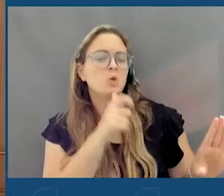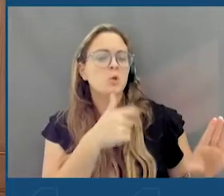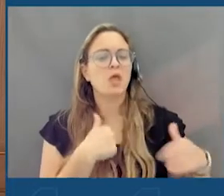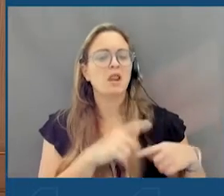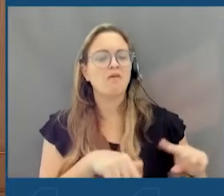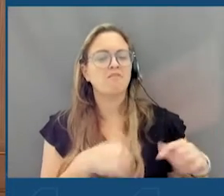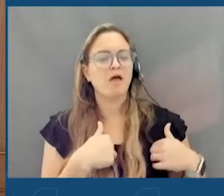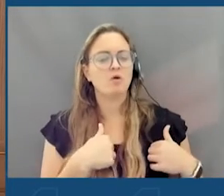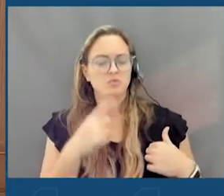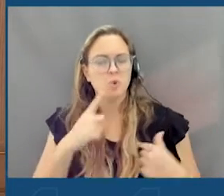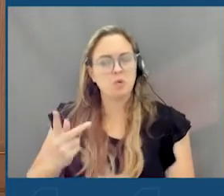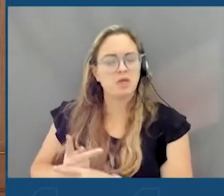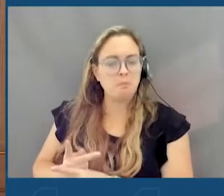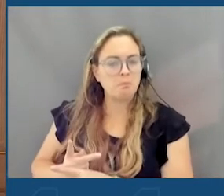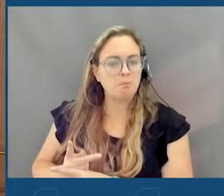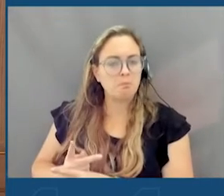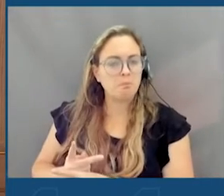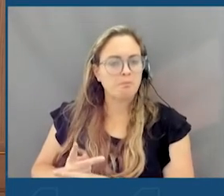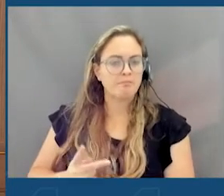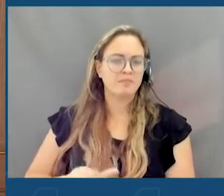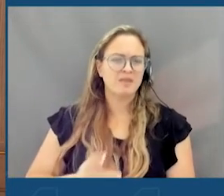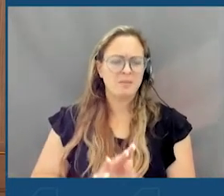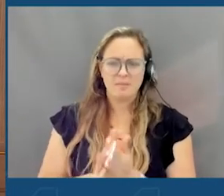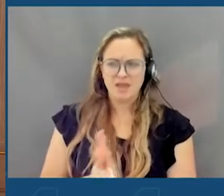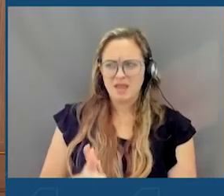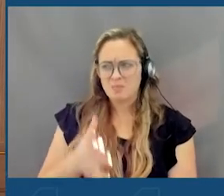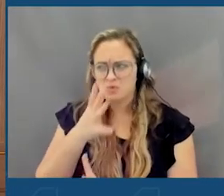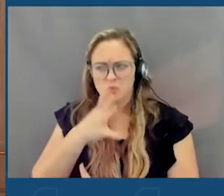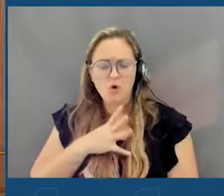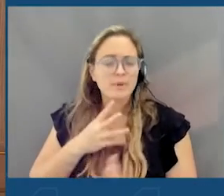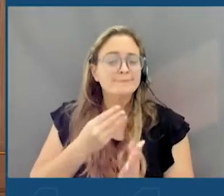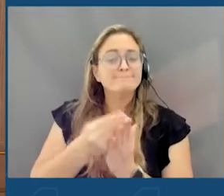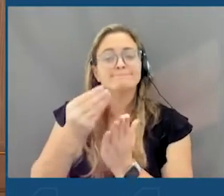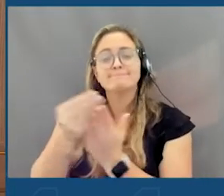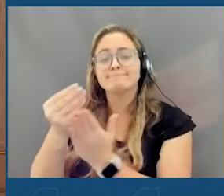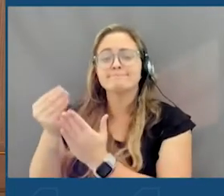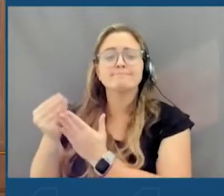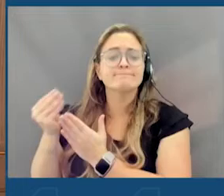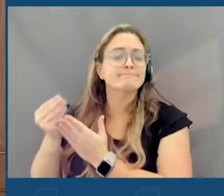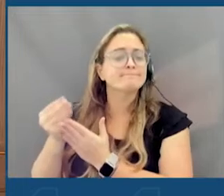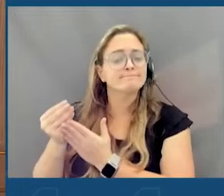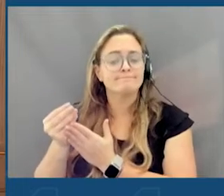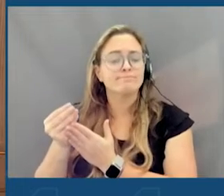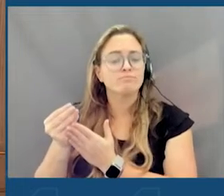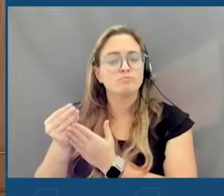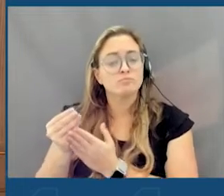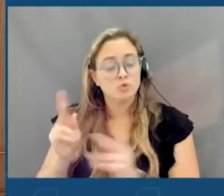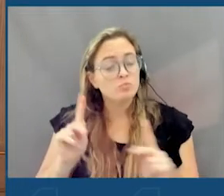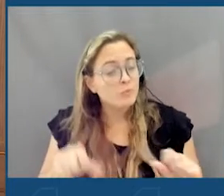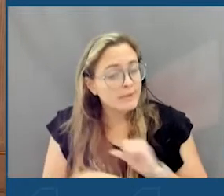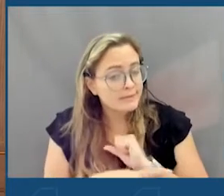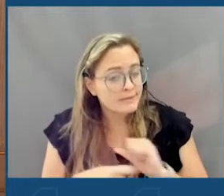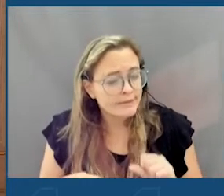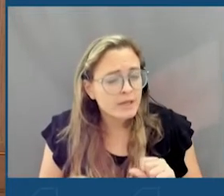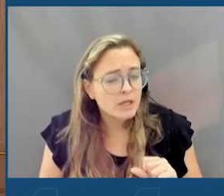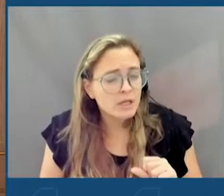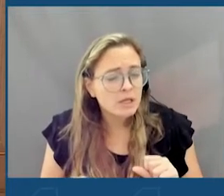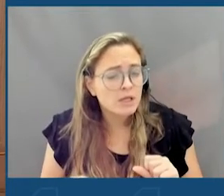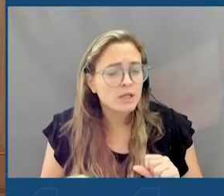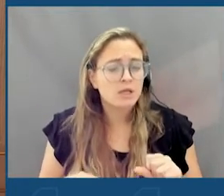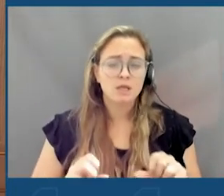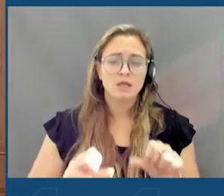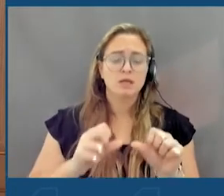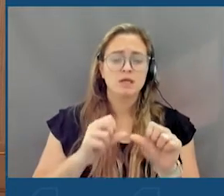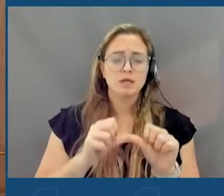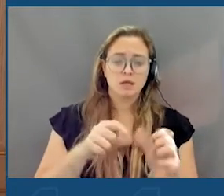family legacy turned into a shopping spree for this woman. So people can steal. They keep paying on a mortgage that no